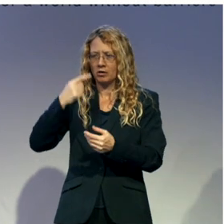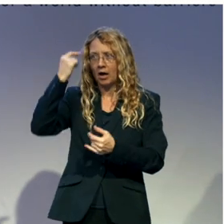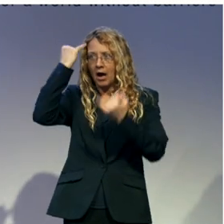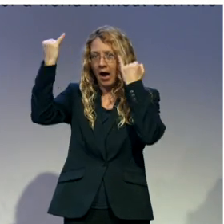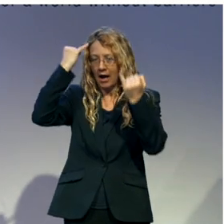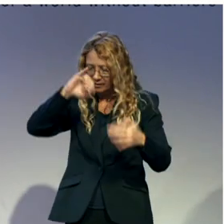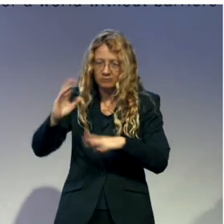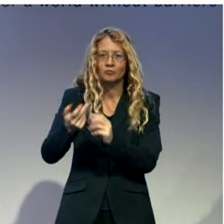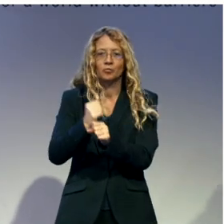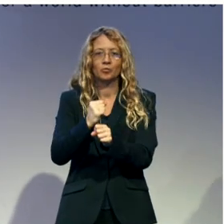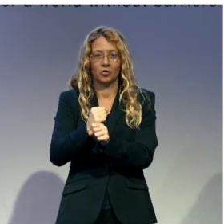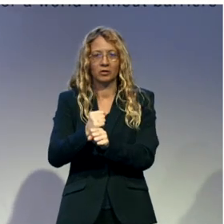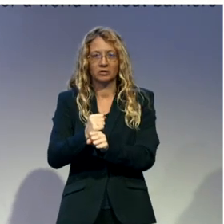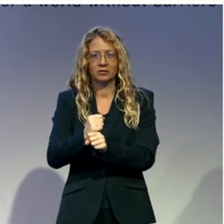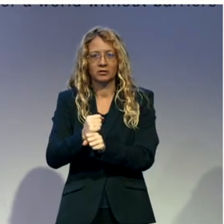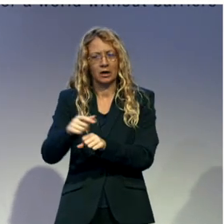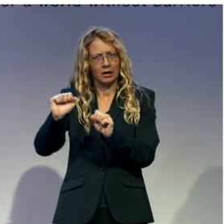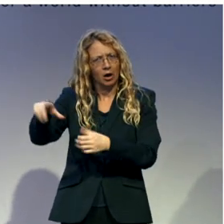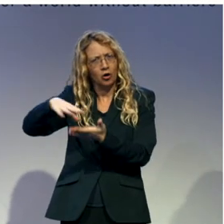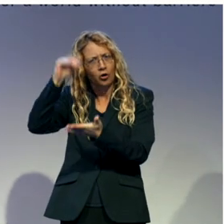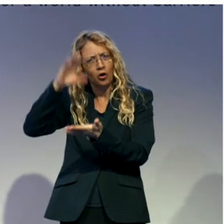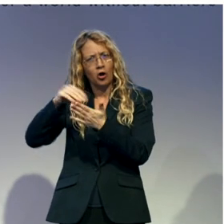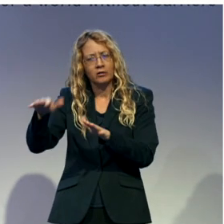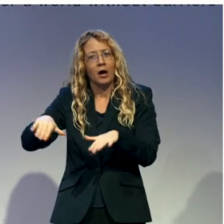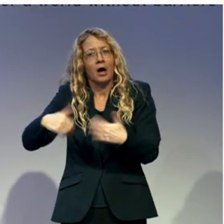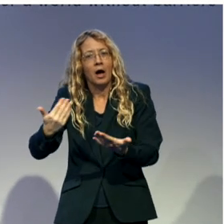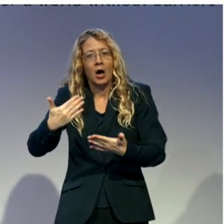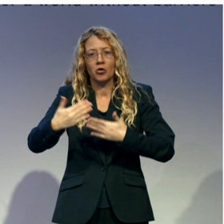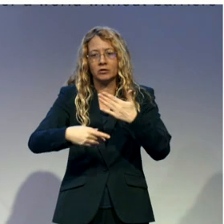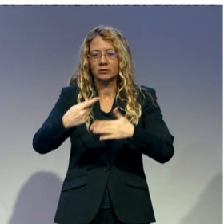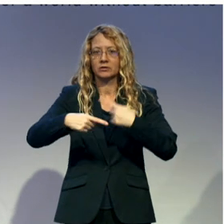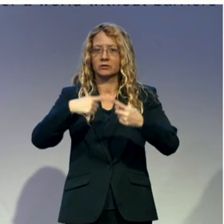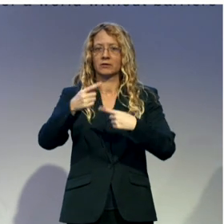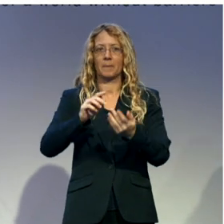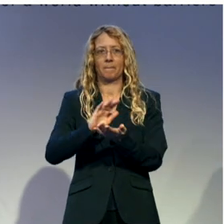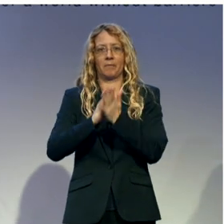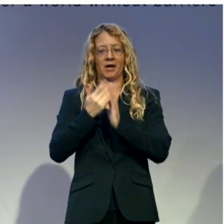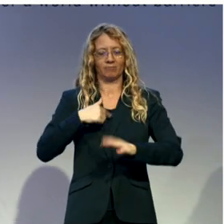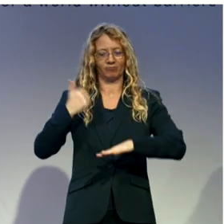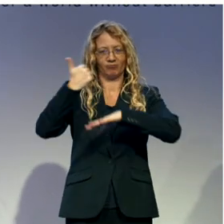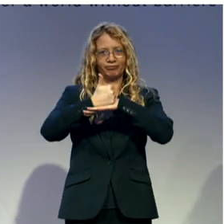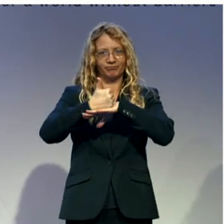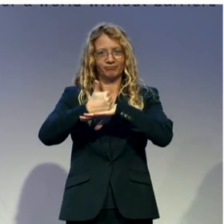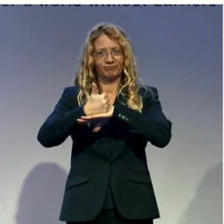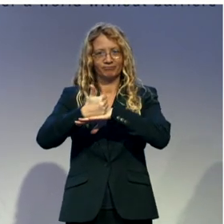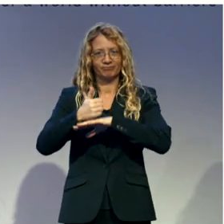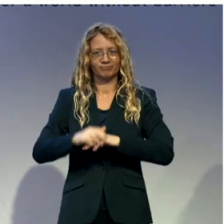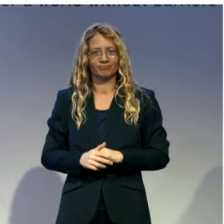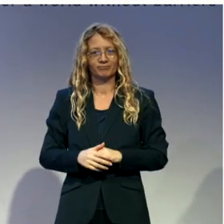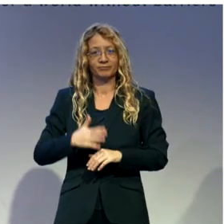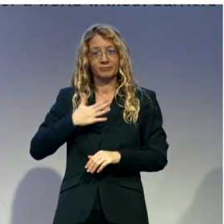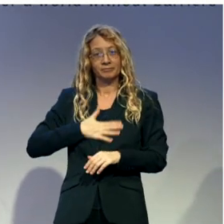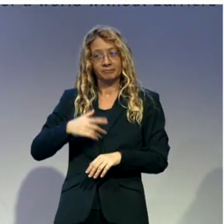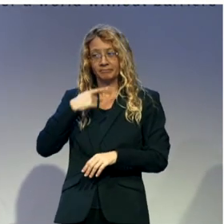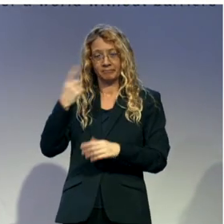up a leadership position in a safe way. I'm going to start by talking about the results and then a little bit about what we think is